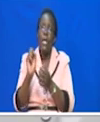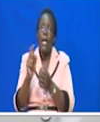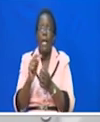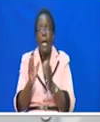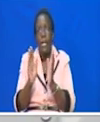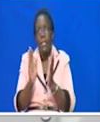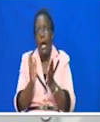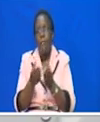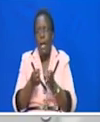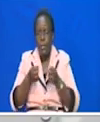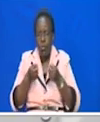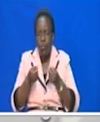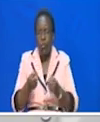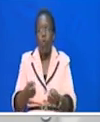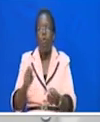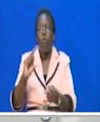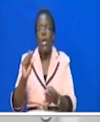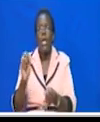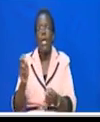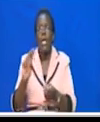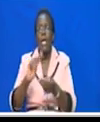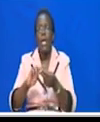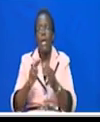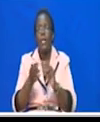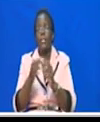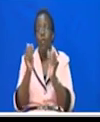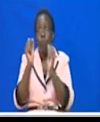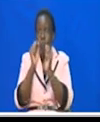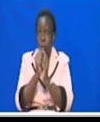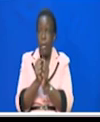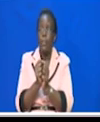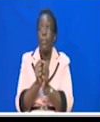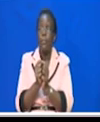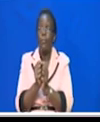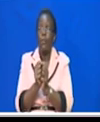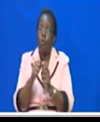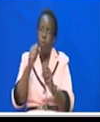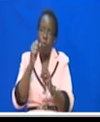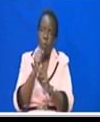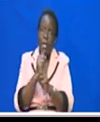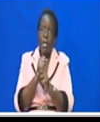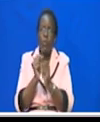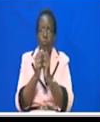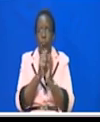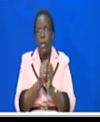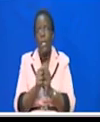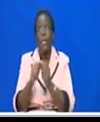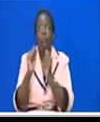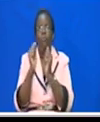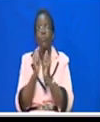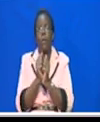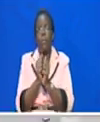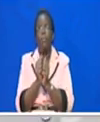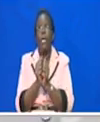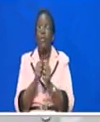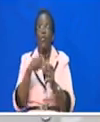having strong links with. Associating something closely with. Let's go back to that question. What